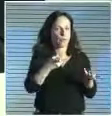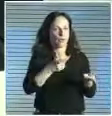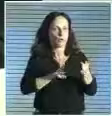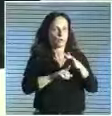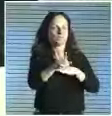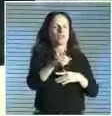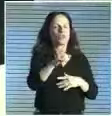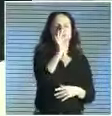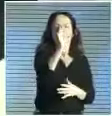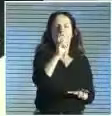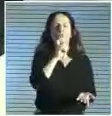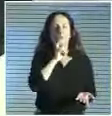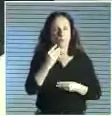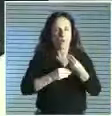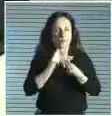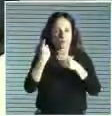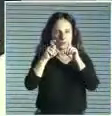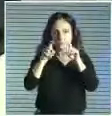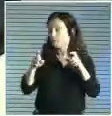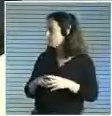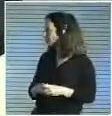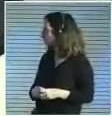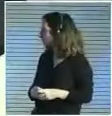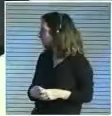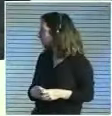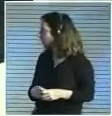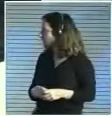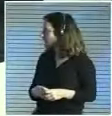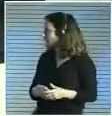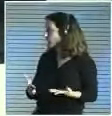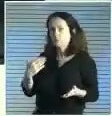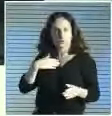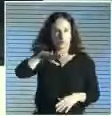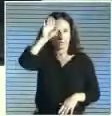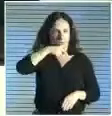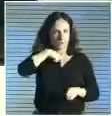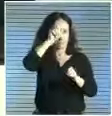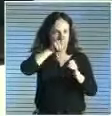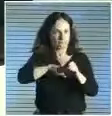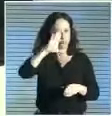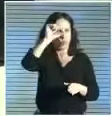happy. we're closing the deal right after the meeting here, didn't we? Yeah, that's Okay. right. That's right.